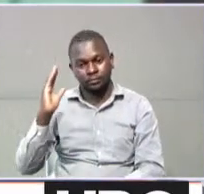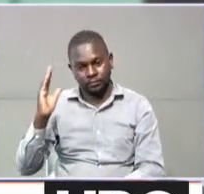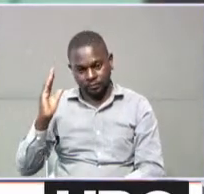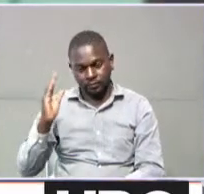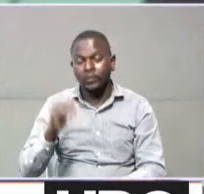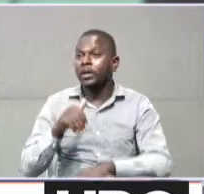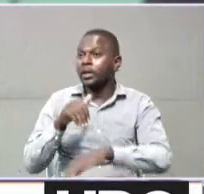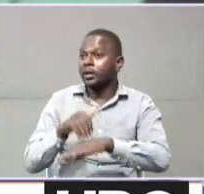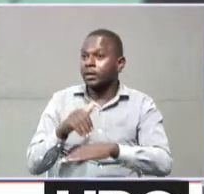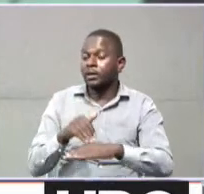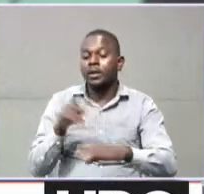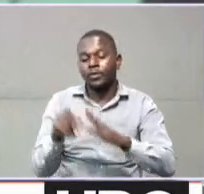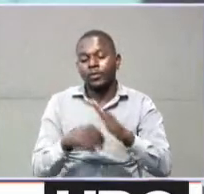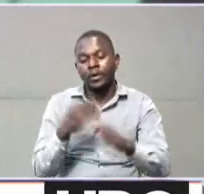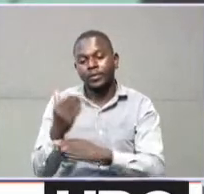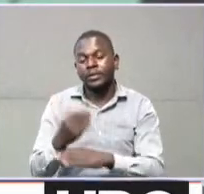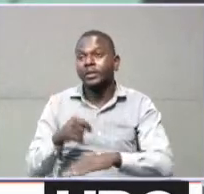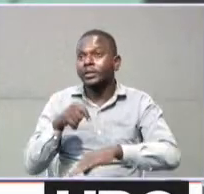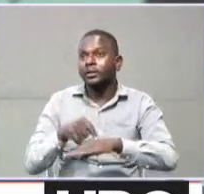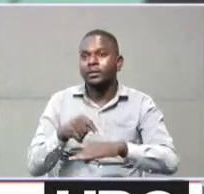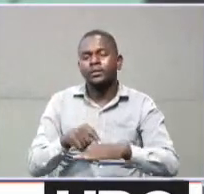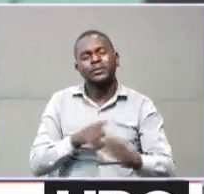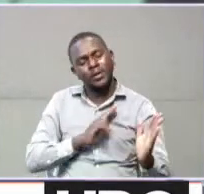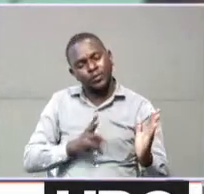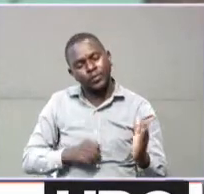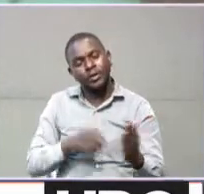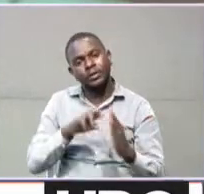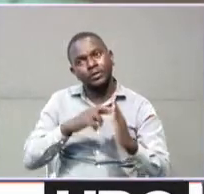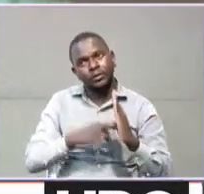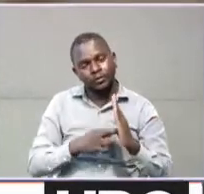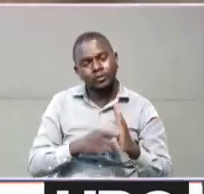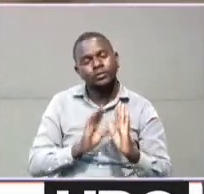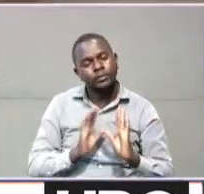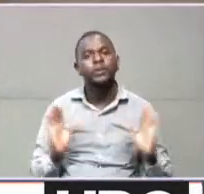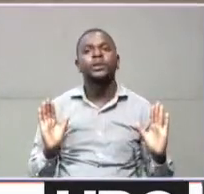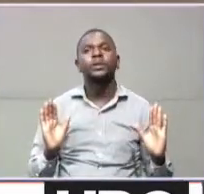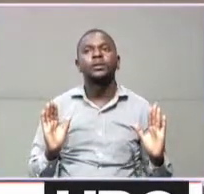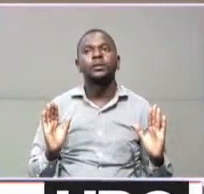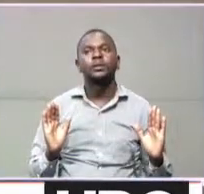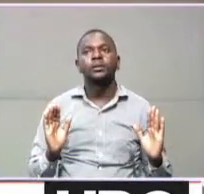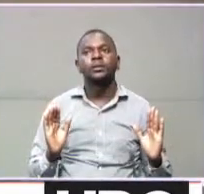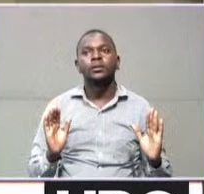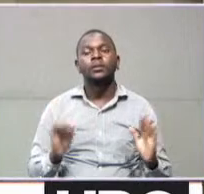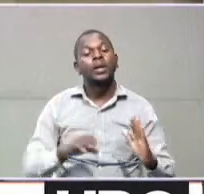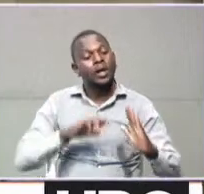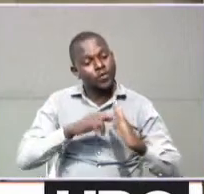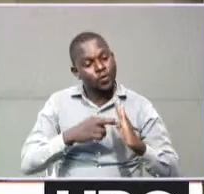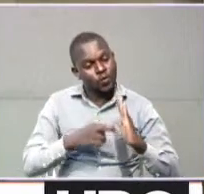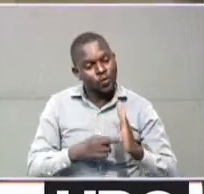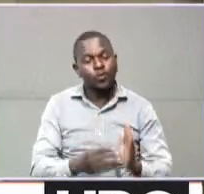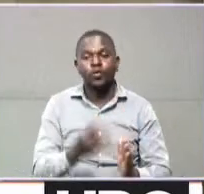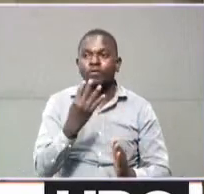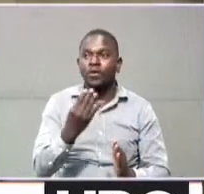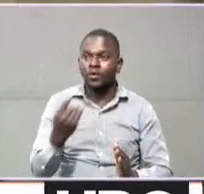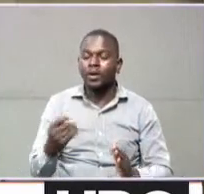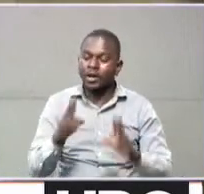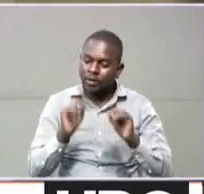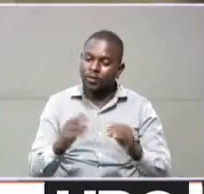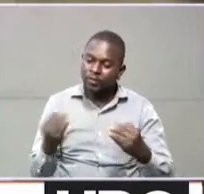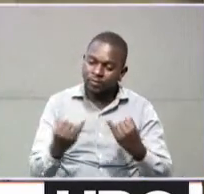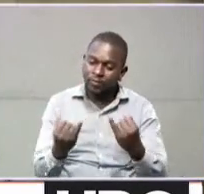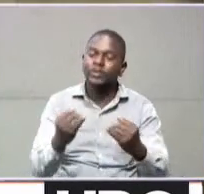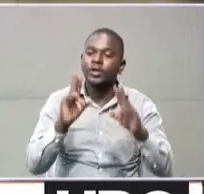or comment on prime minister's time no just read the rules read rule 41 no information no